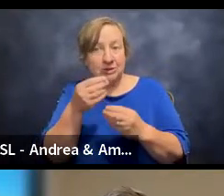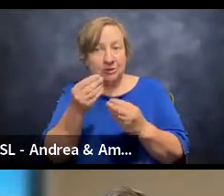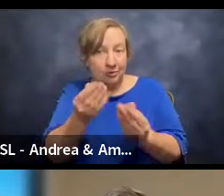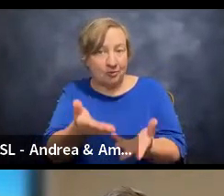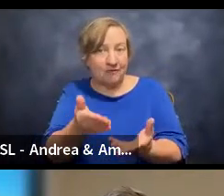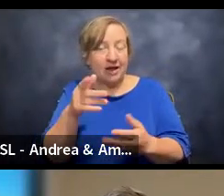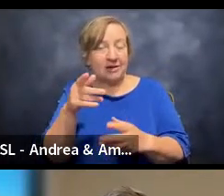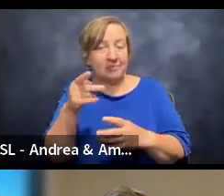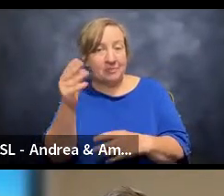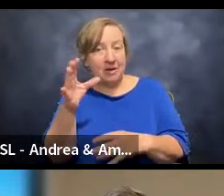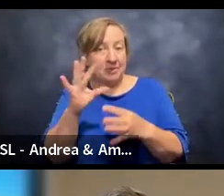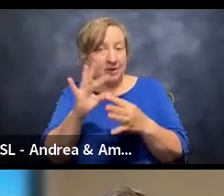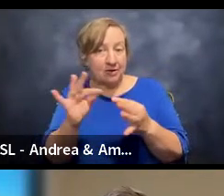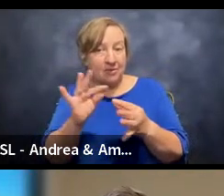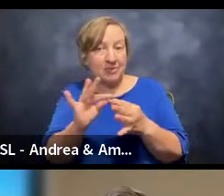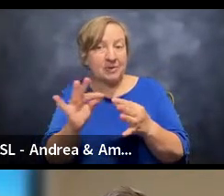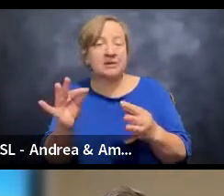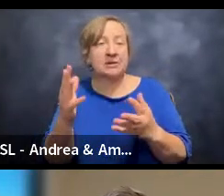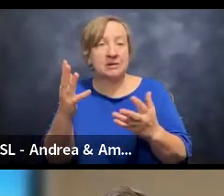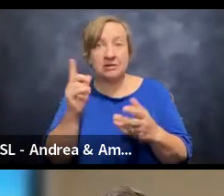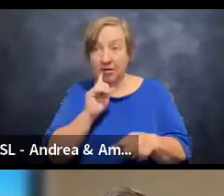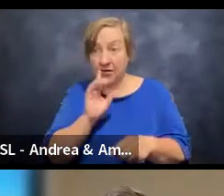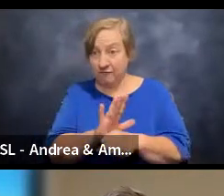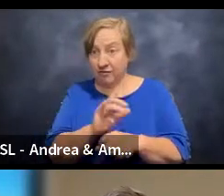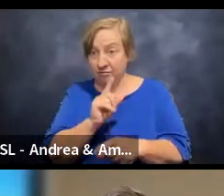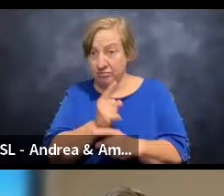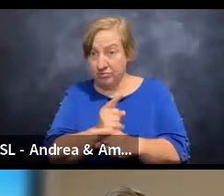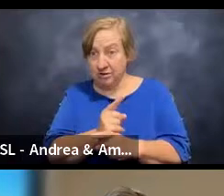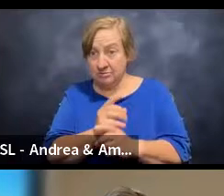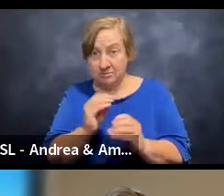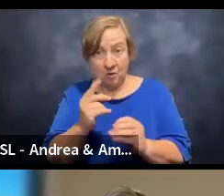public comment. Just want to confirm that's still the case.